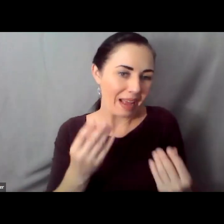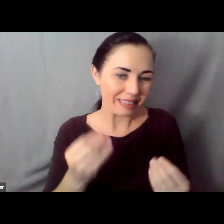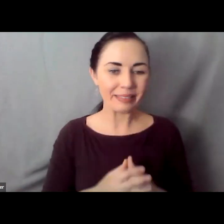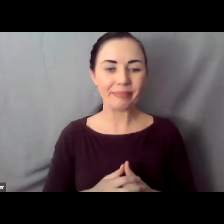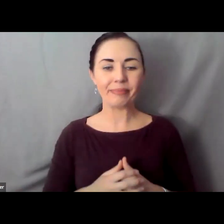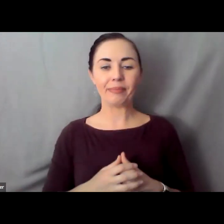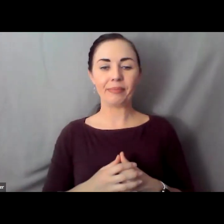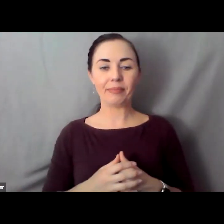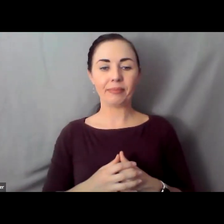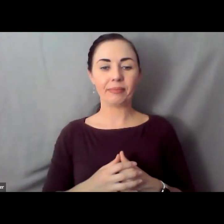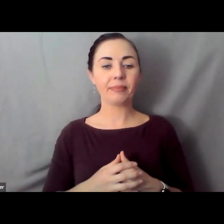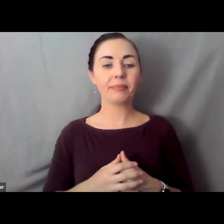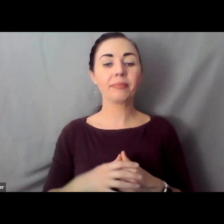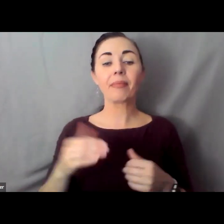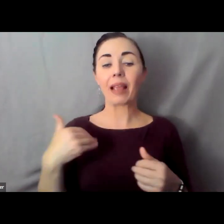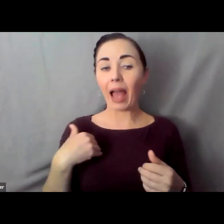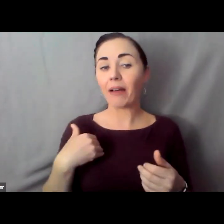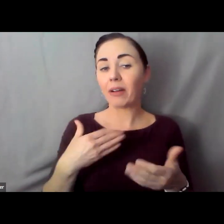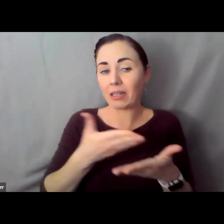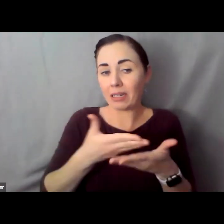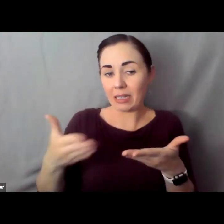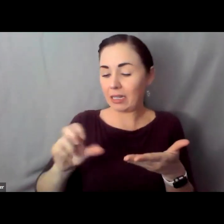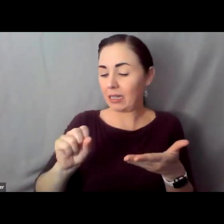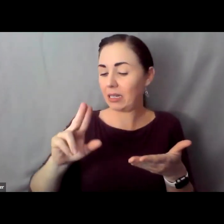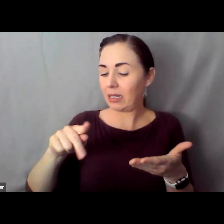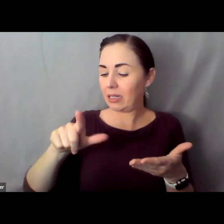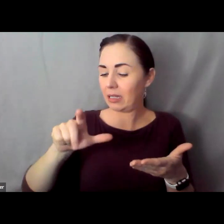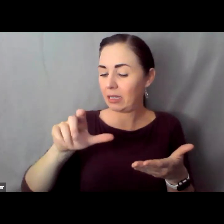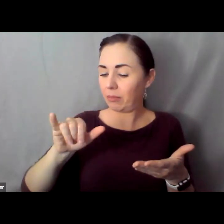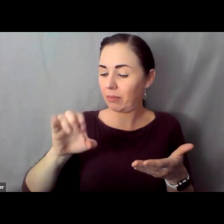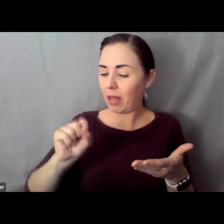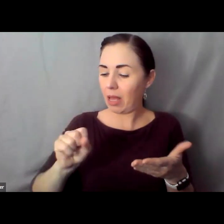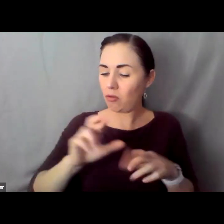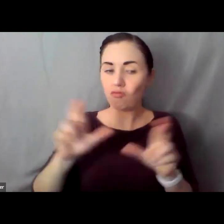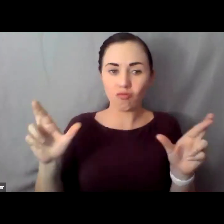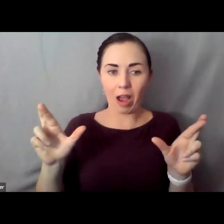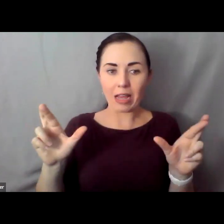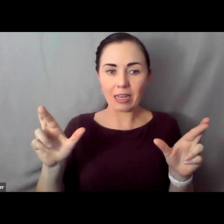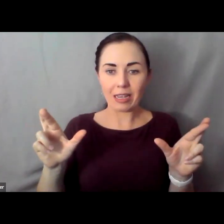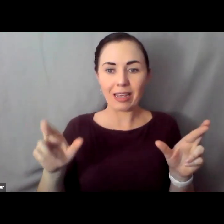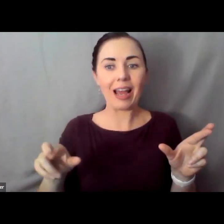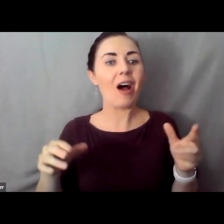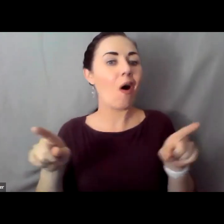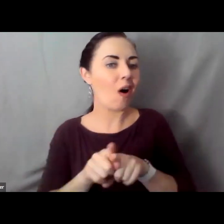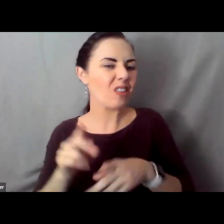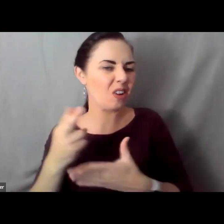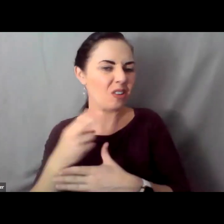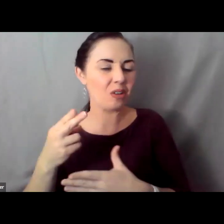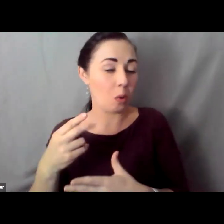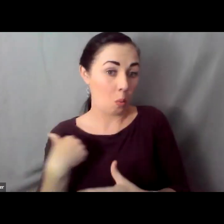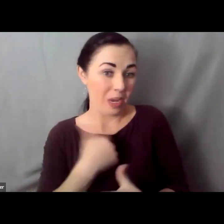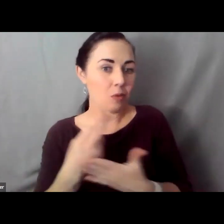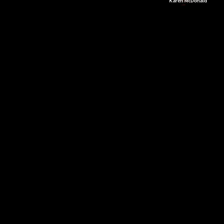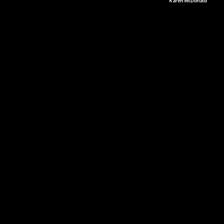you to make sure you have all the supplies from your kits. And we're going to turn on our document camera so we can show you how to